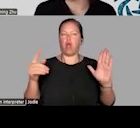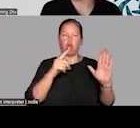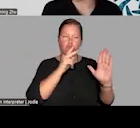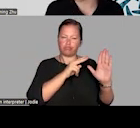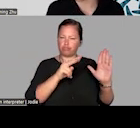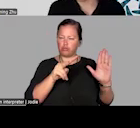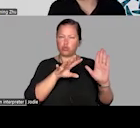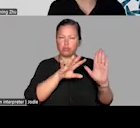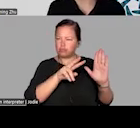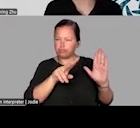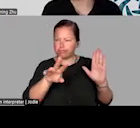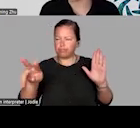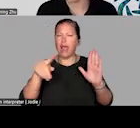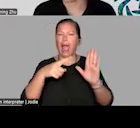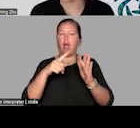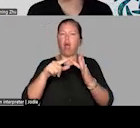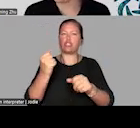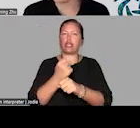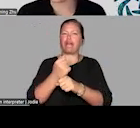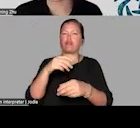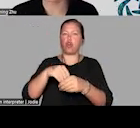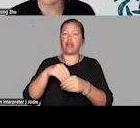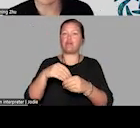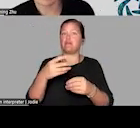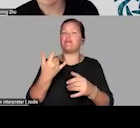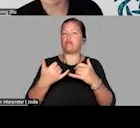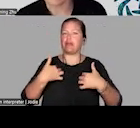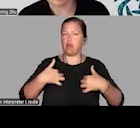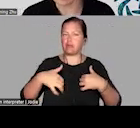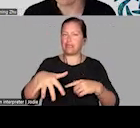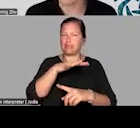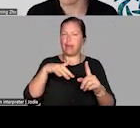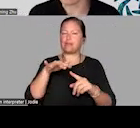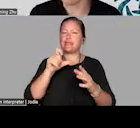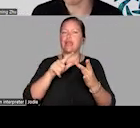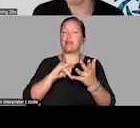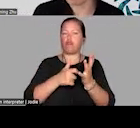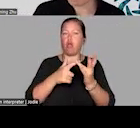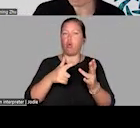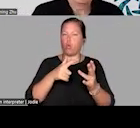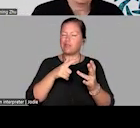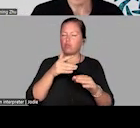AI-generated content and its attribution. So it's a very exciting space that the CSRO is working in.